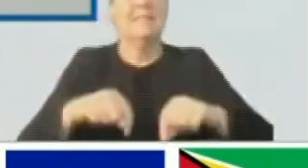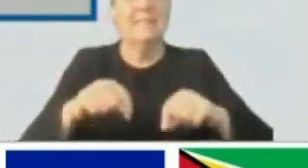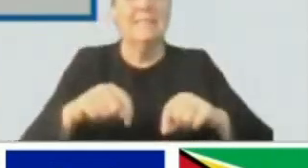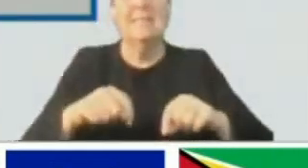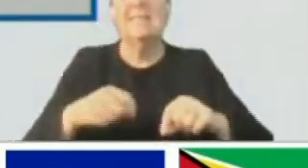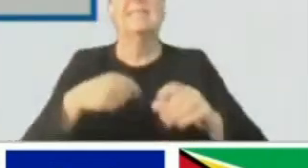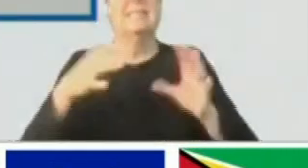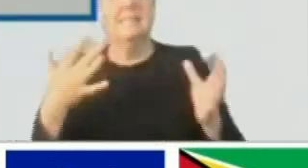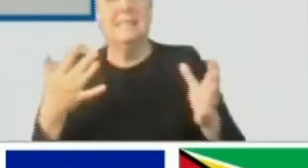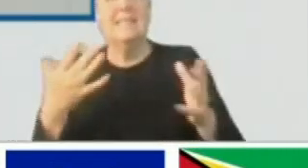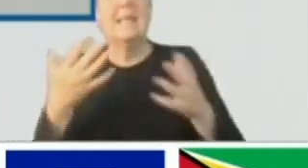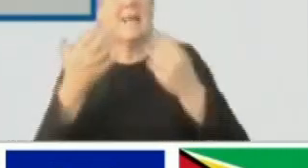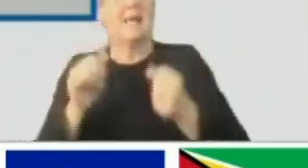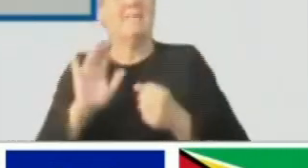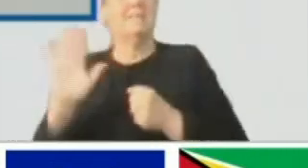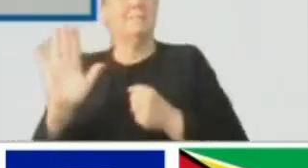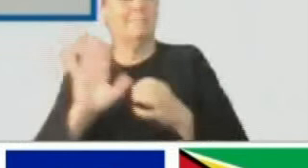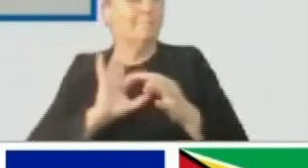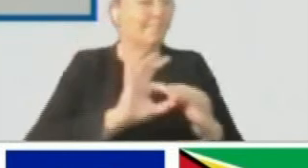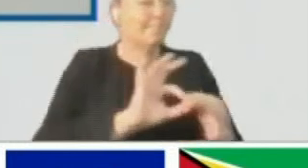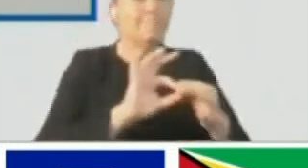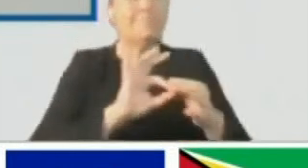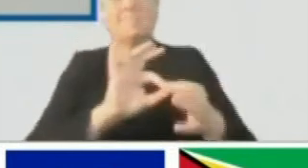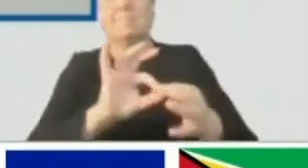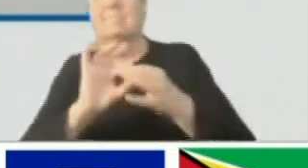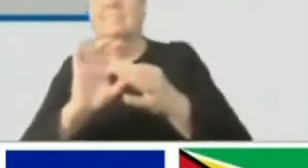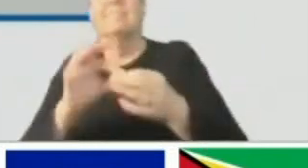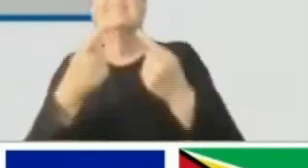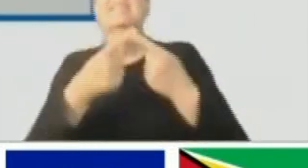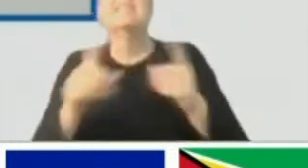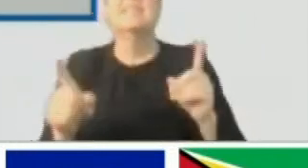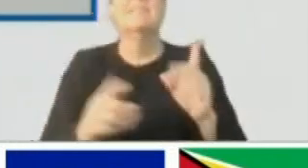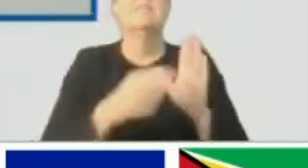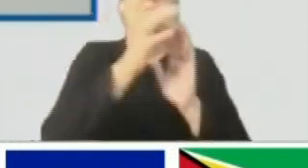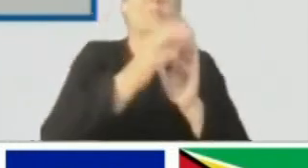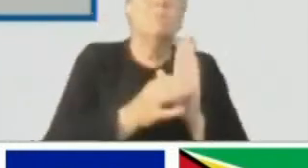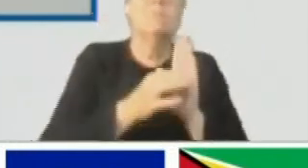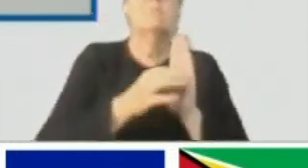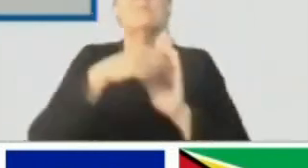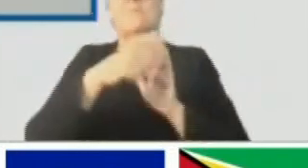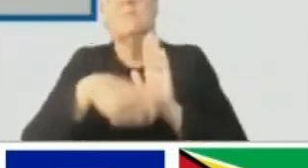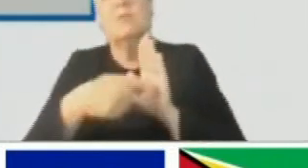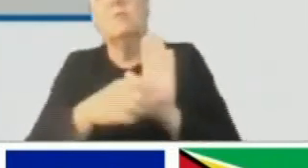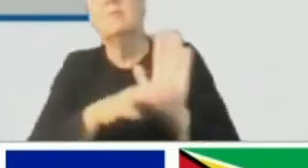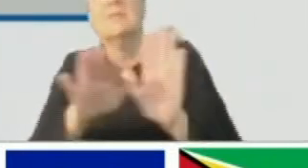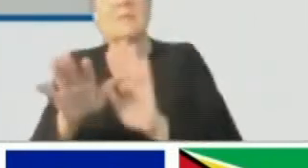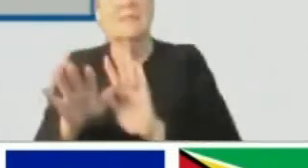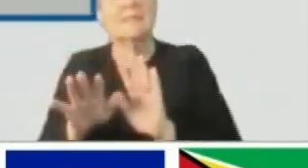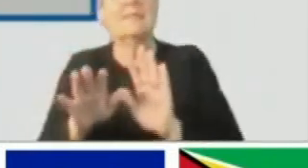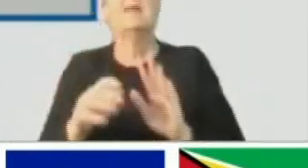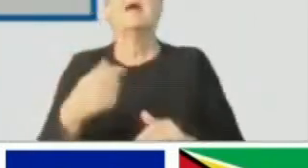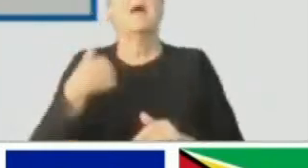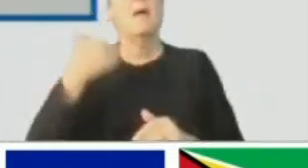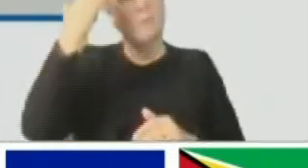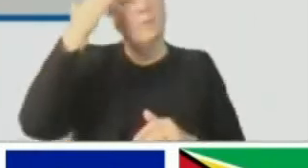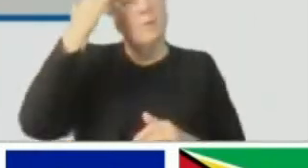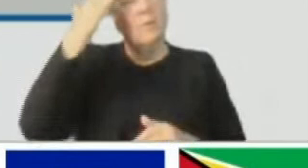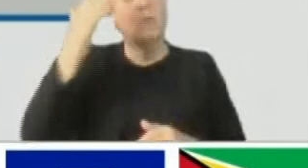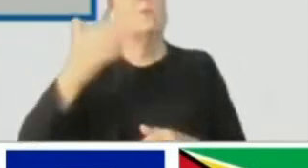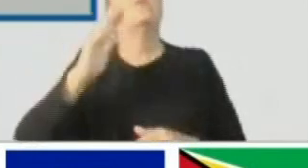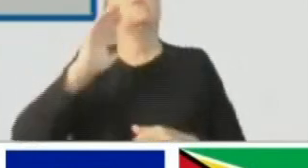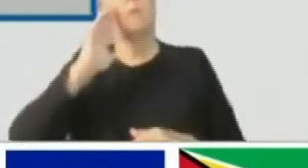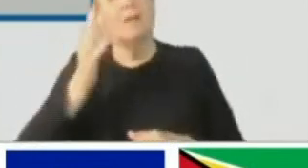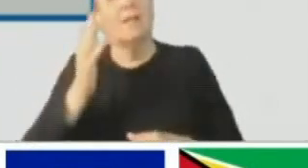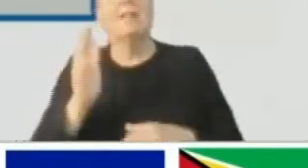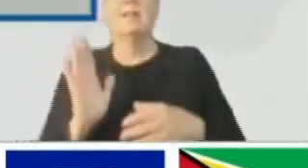that make disaster risk reduction a reality. I'm sure that we will be fully engaged in this regional